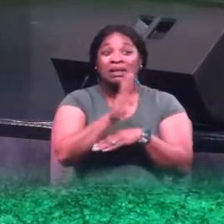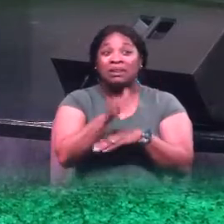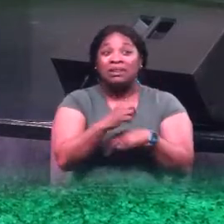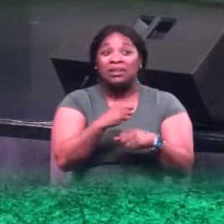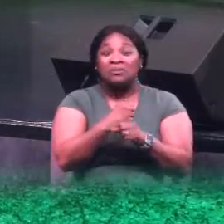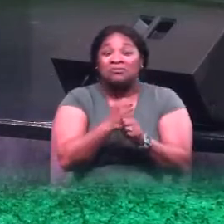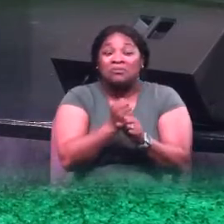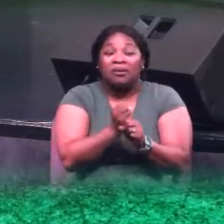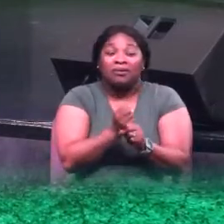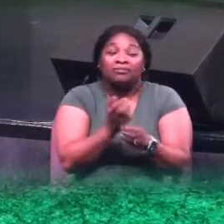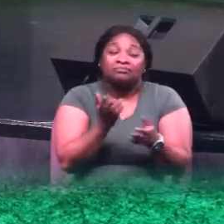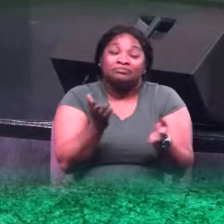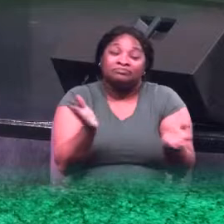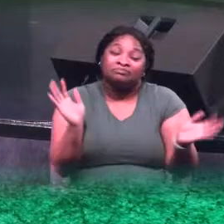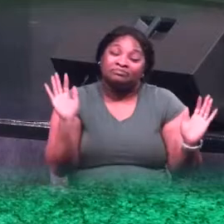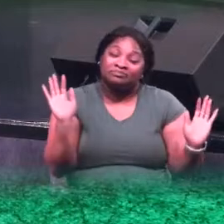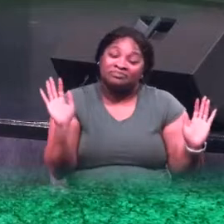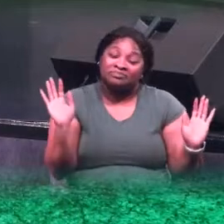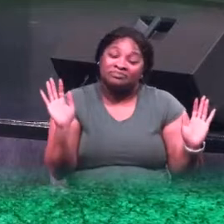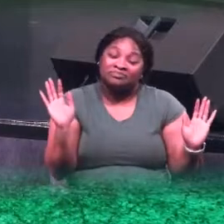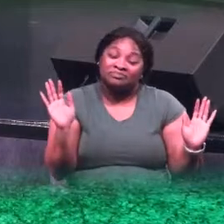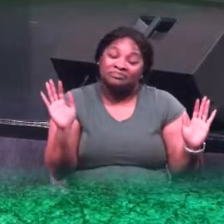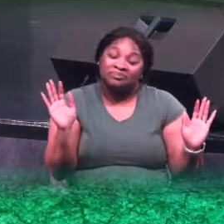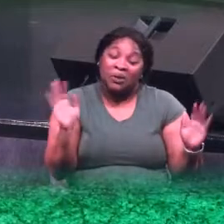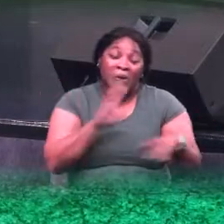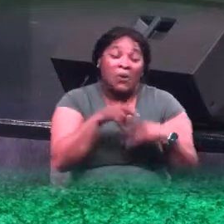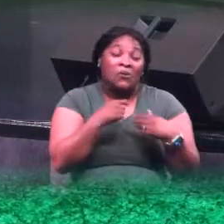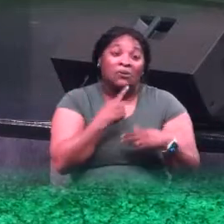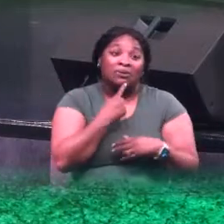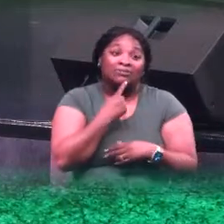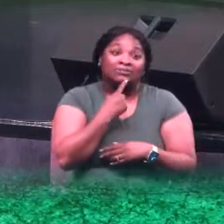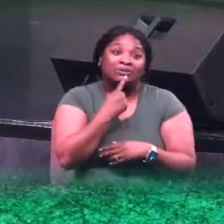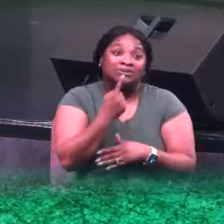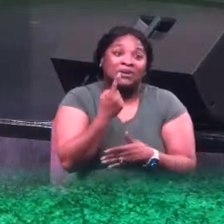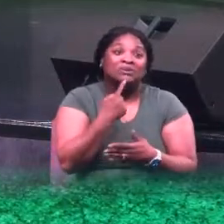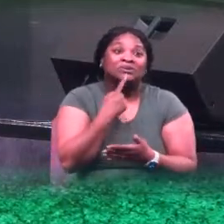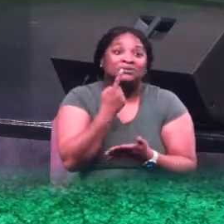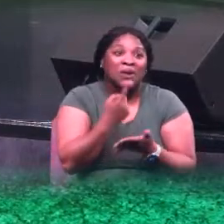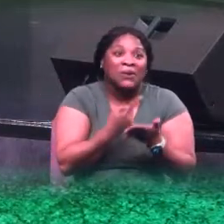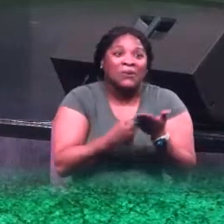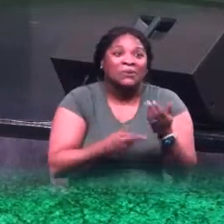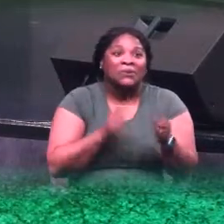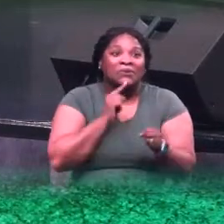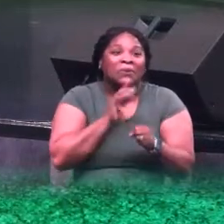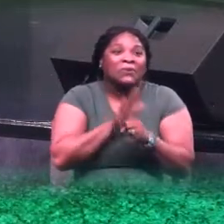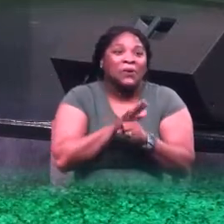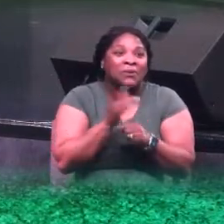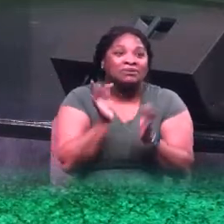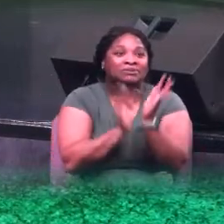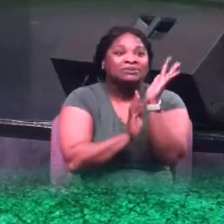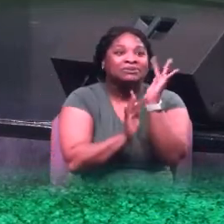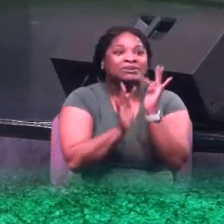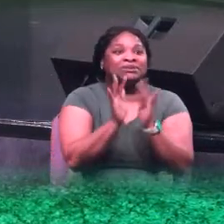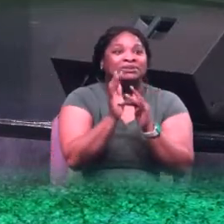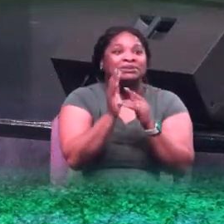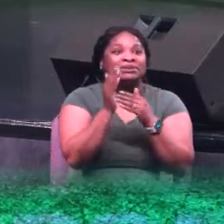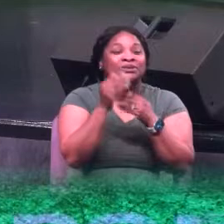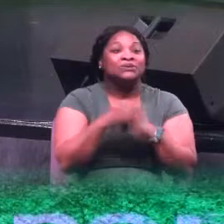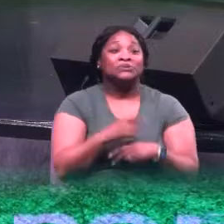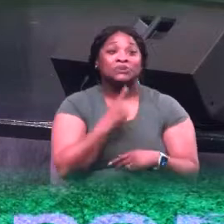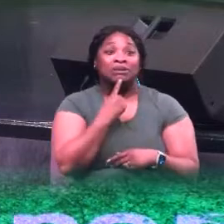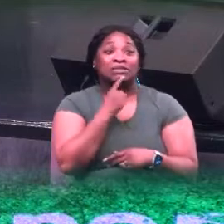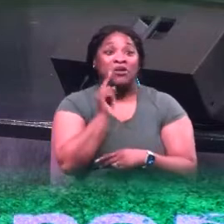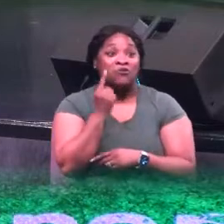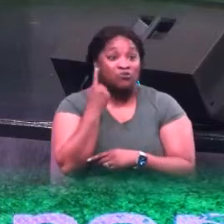made. All you've got to do is repeat the promises that Jesus